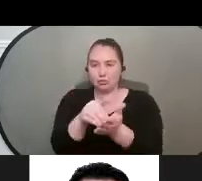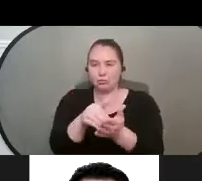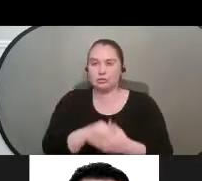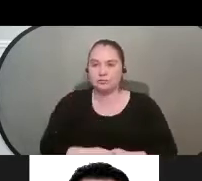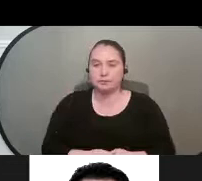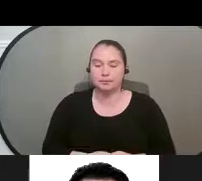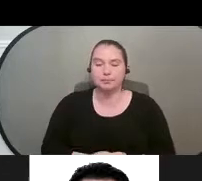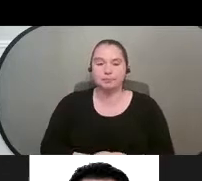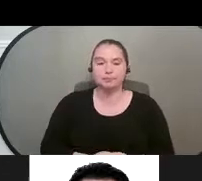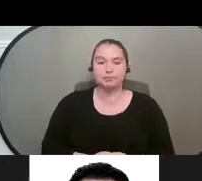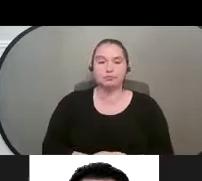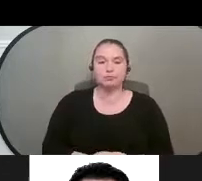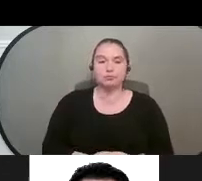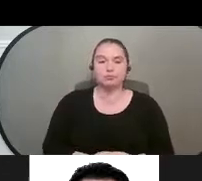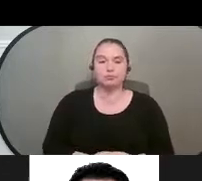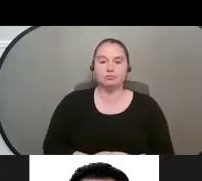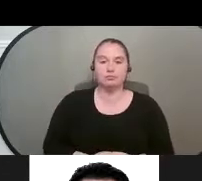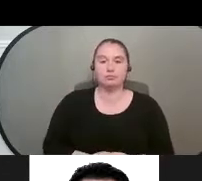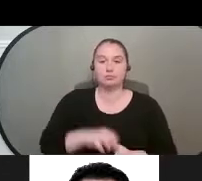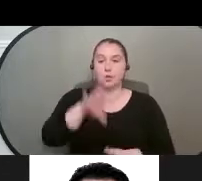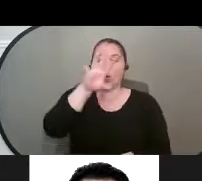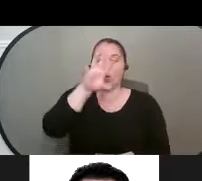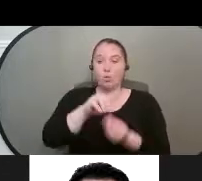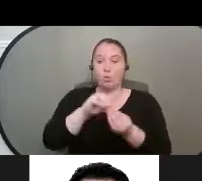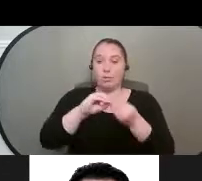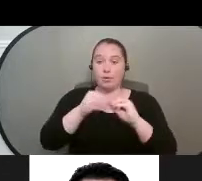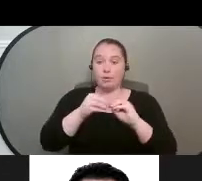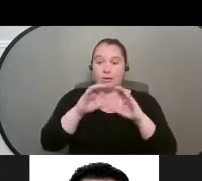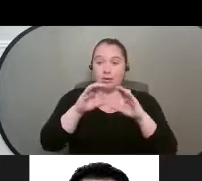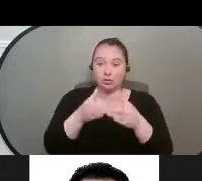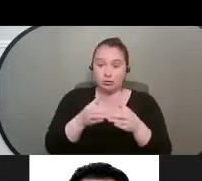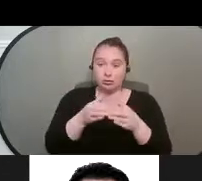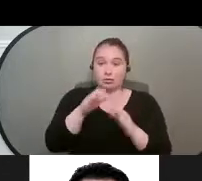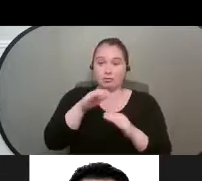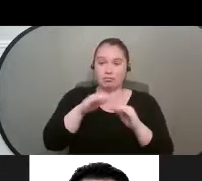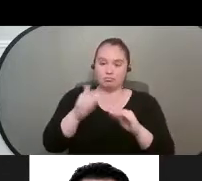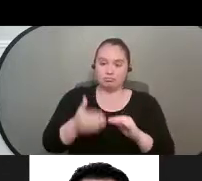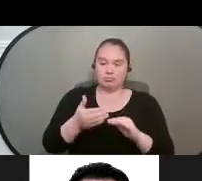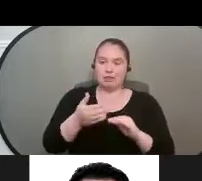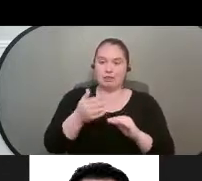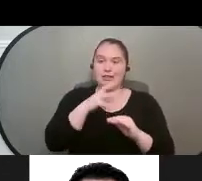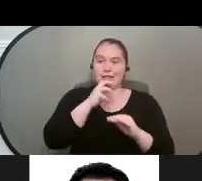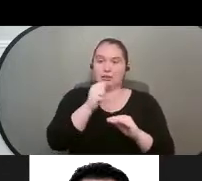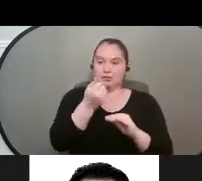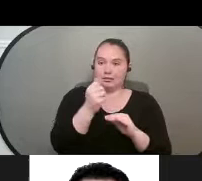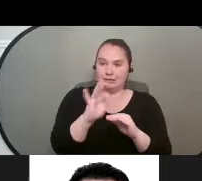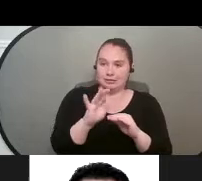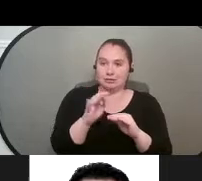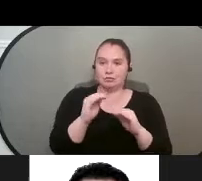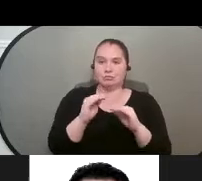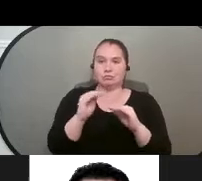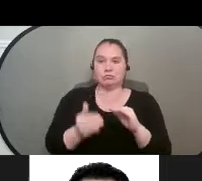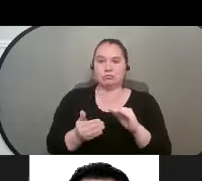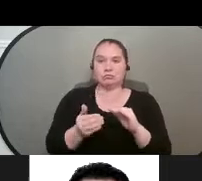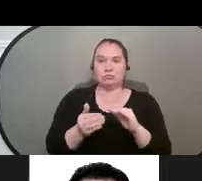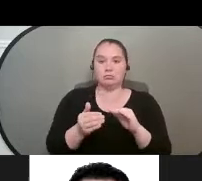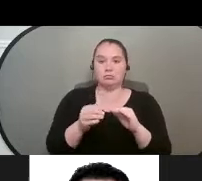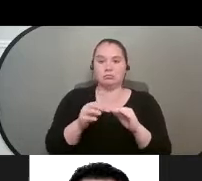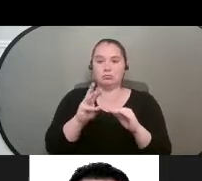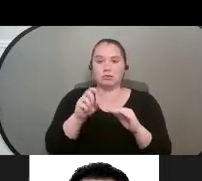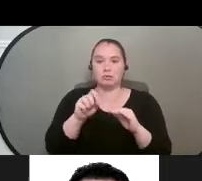The total population below the age of 19 has gone up about 6.1%. The median